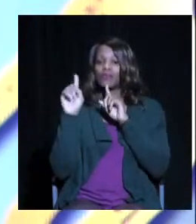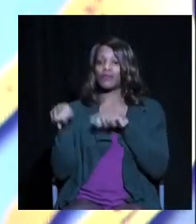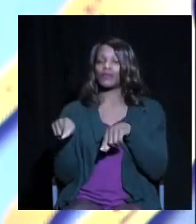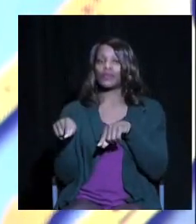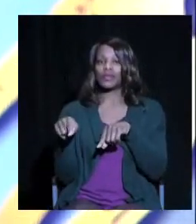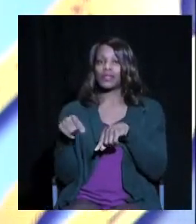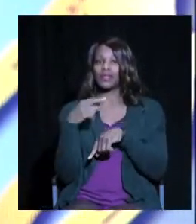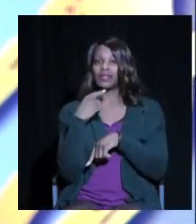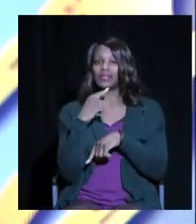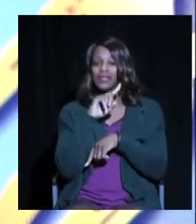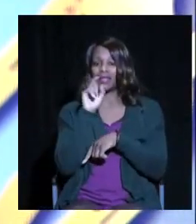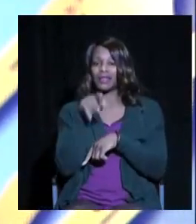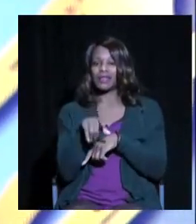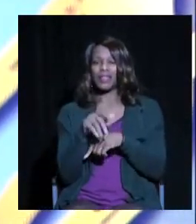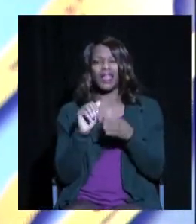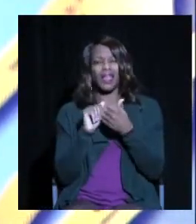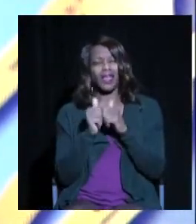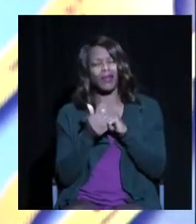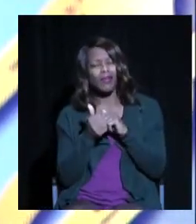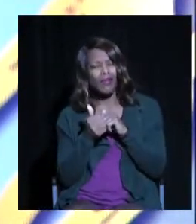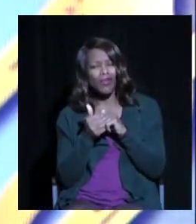she just asks, how?